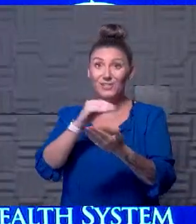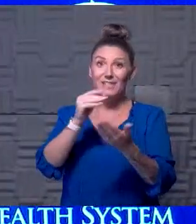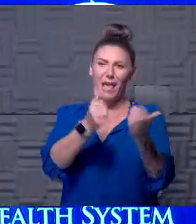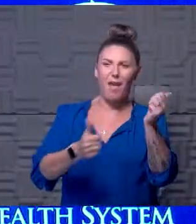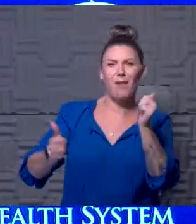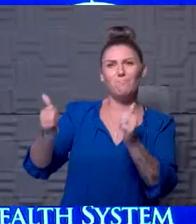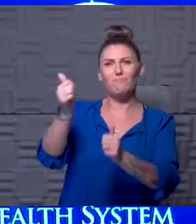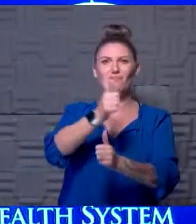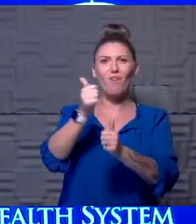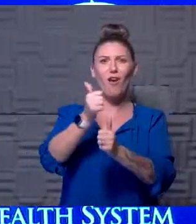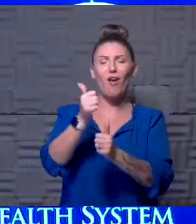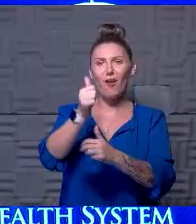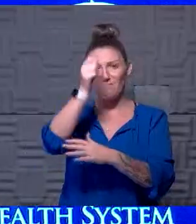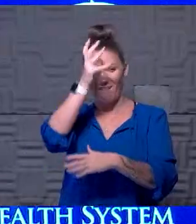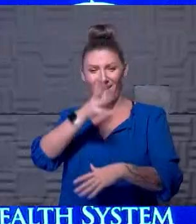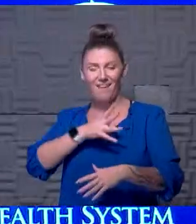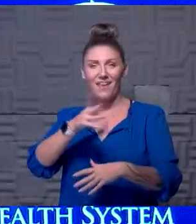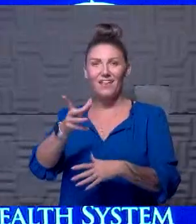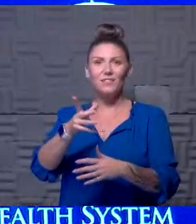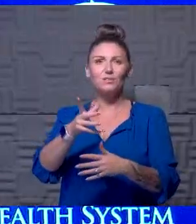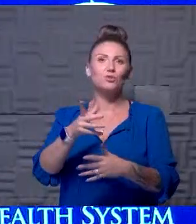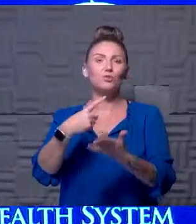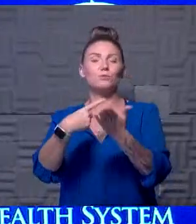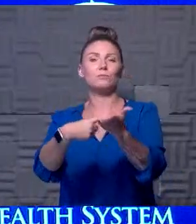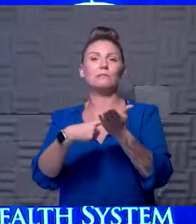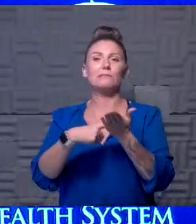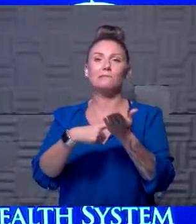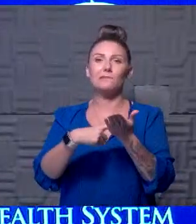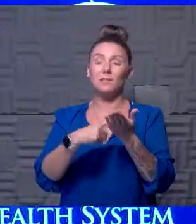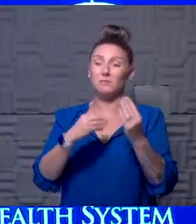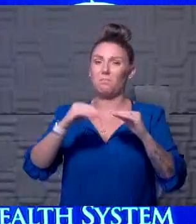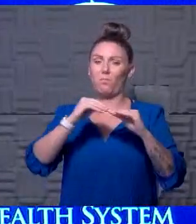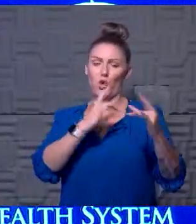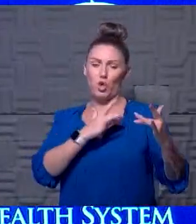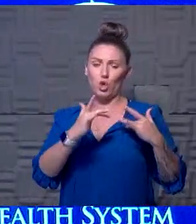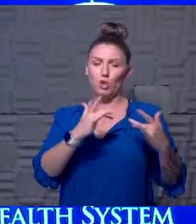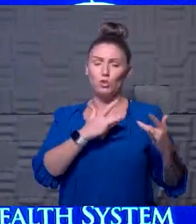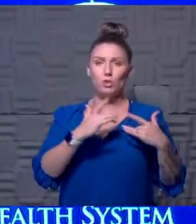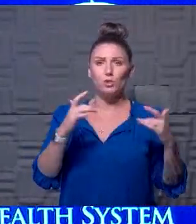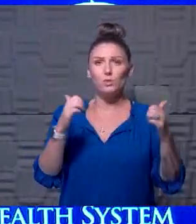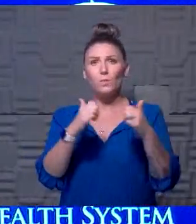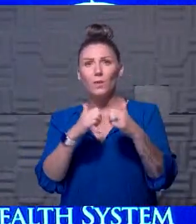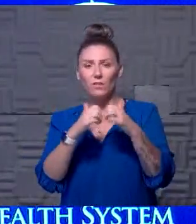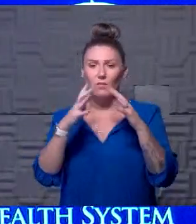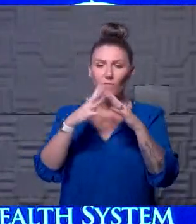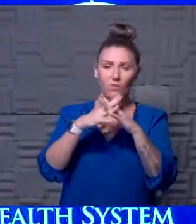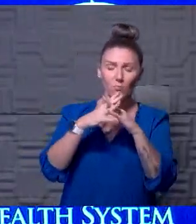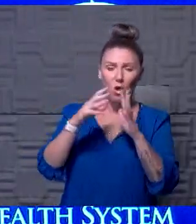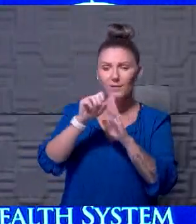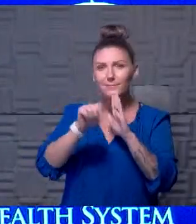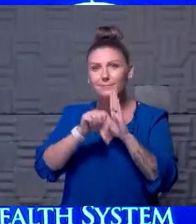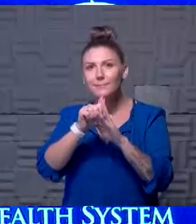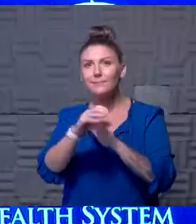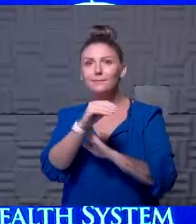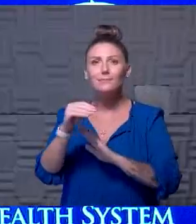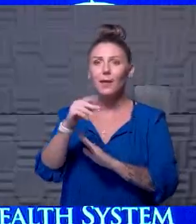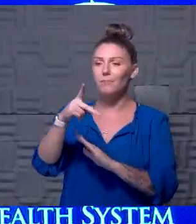us to address the rising concern and the cancellation of football seasons in the Pac-10 and out in